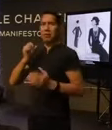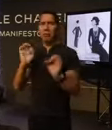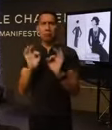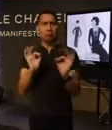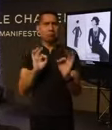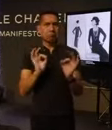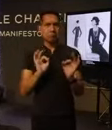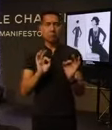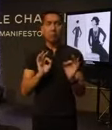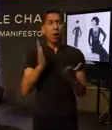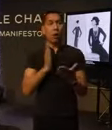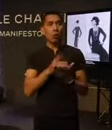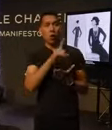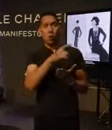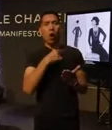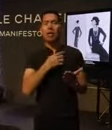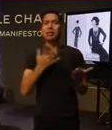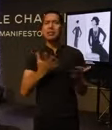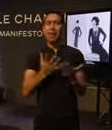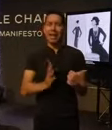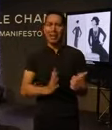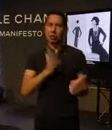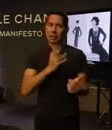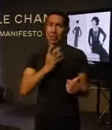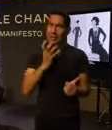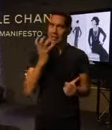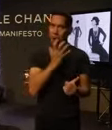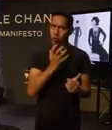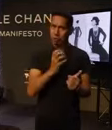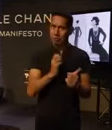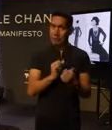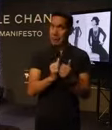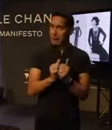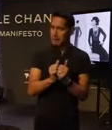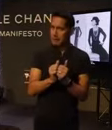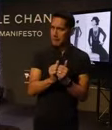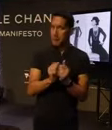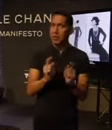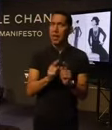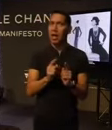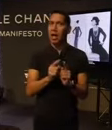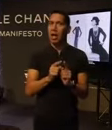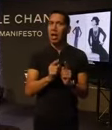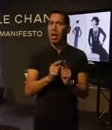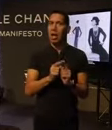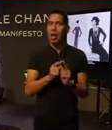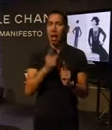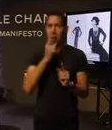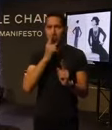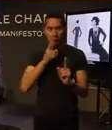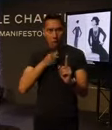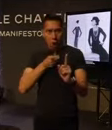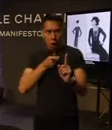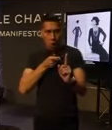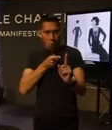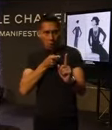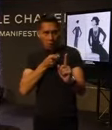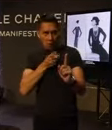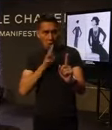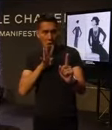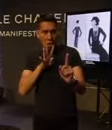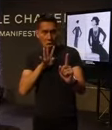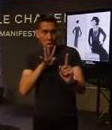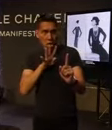she played quite an interesting, dangerous game, I guess, with, you know, bringing these people along with her on this journey and relying on them to sort of